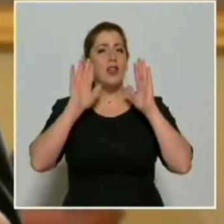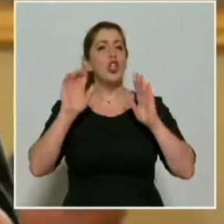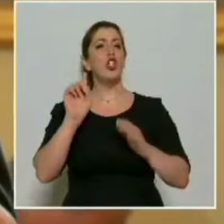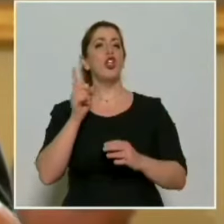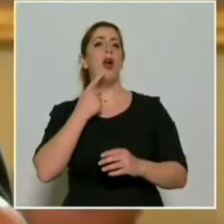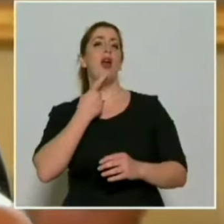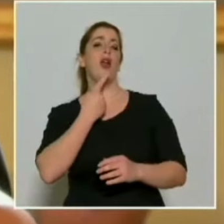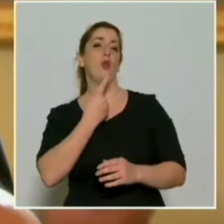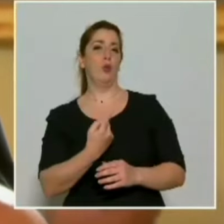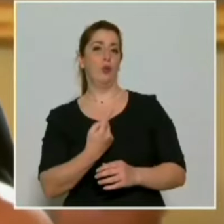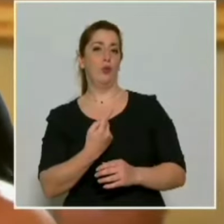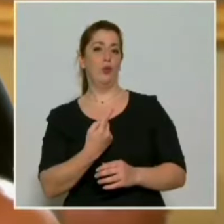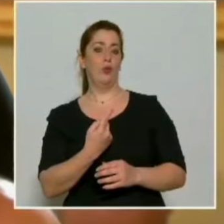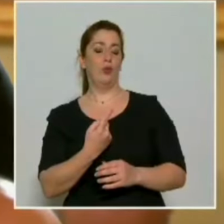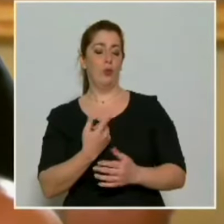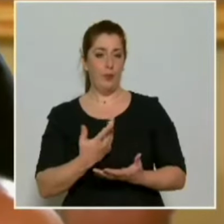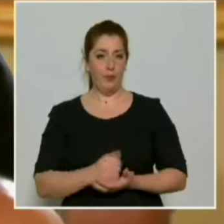It-tielet